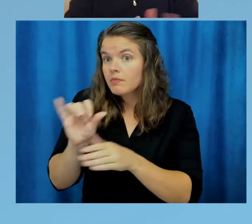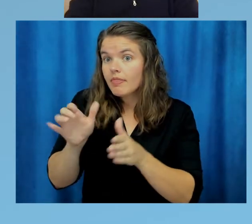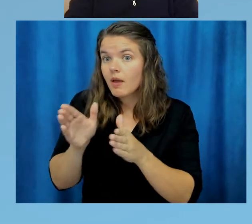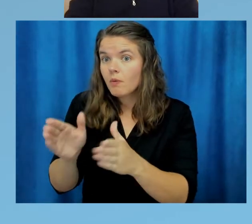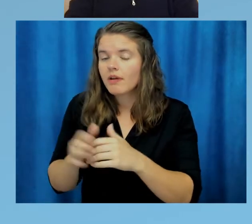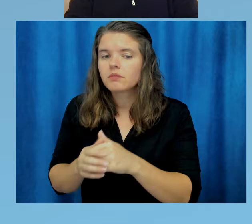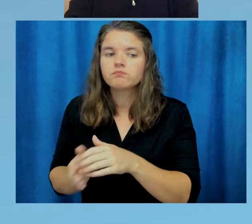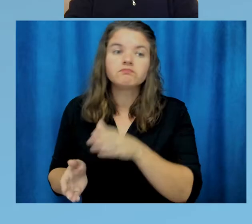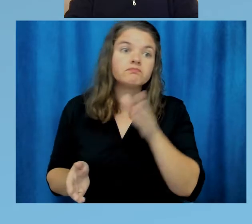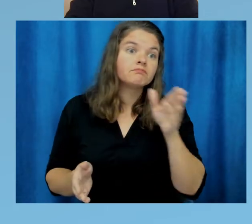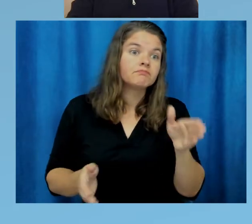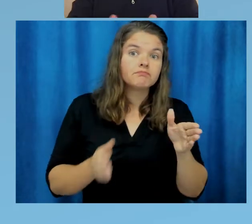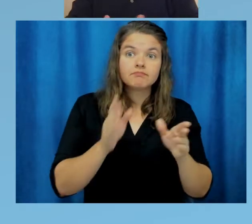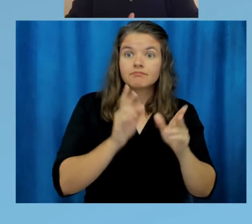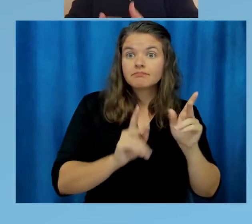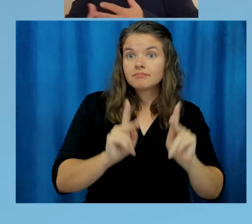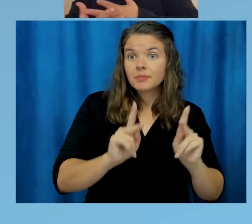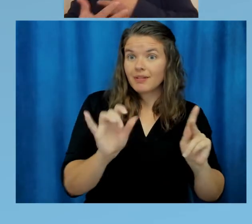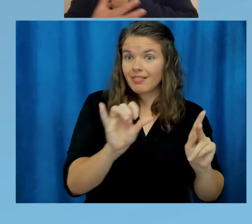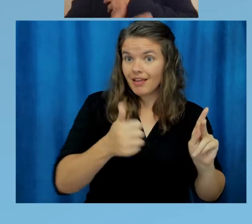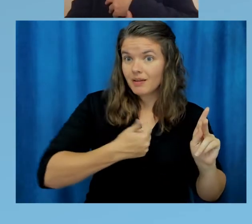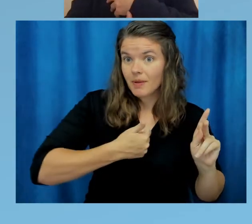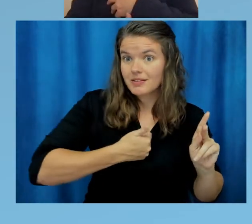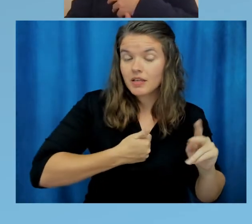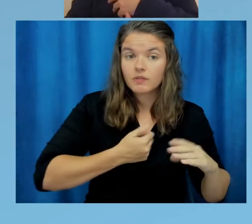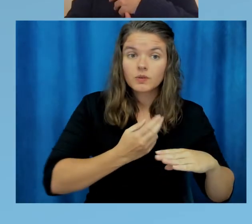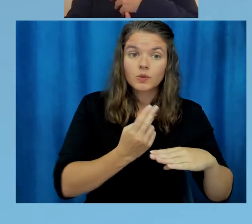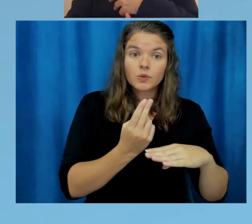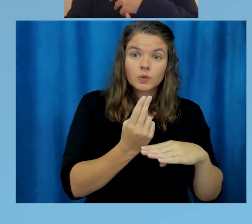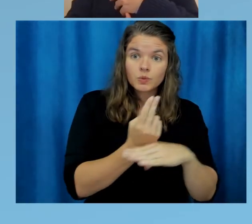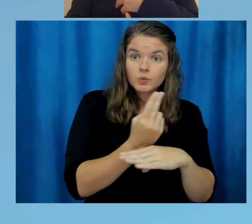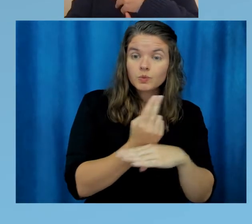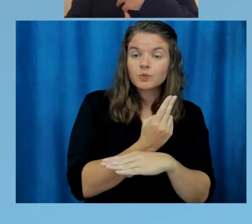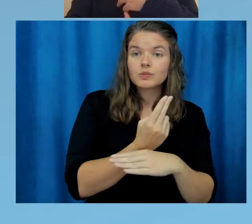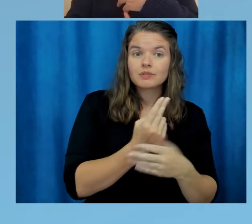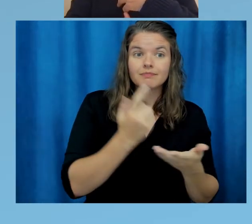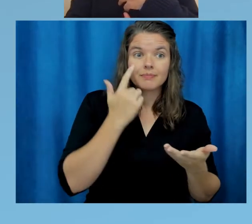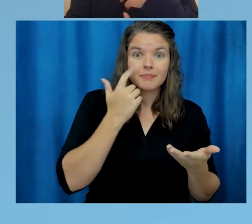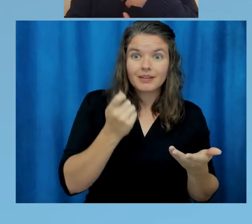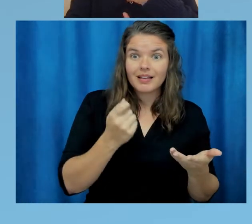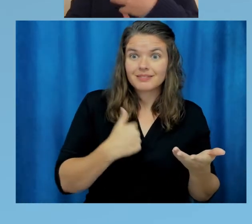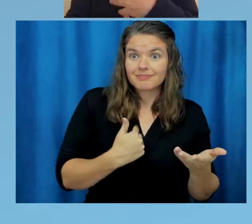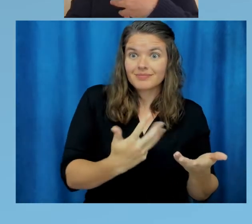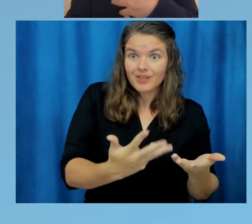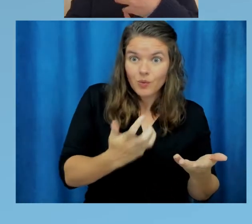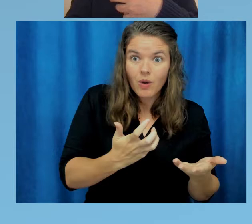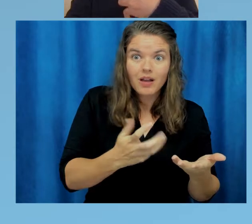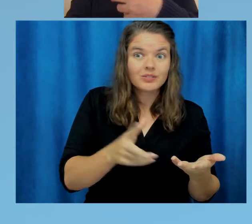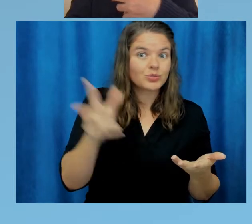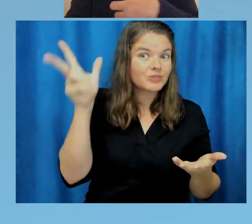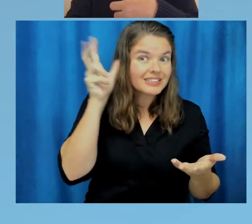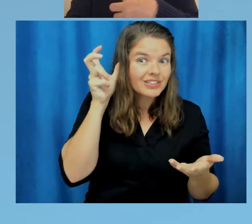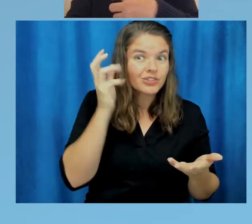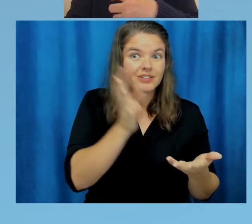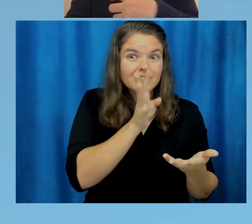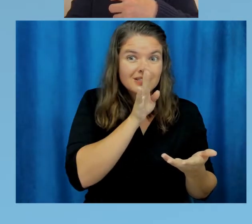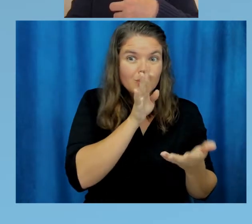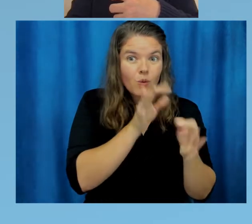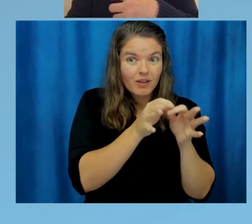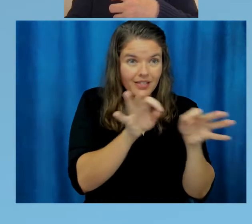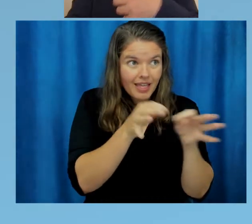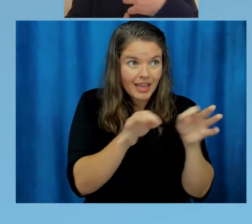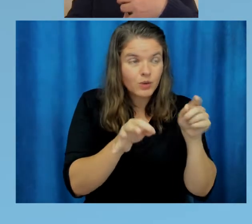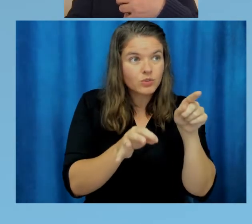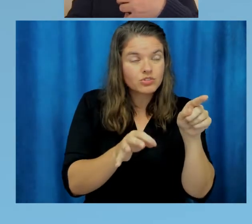You have people that use them that way. You have people such as myself who use them because we really want to hear that